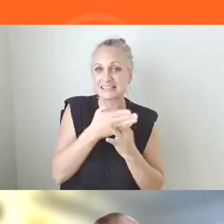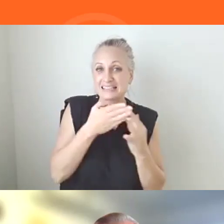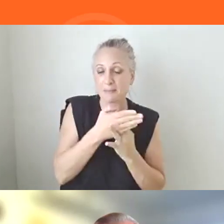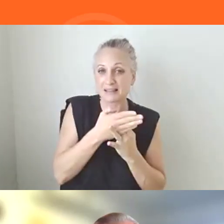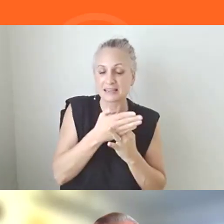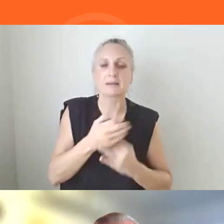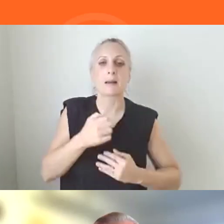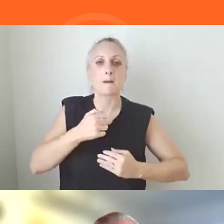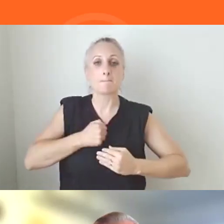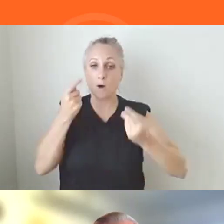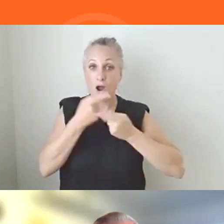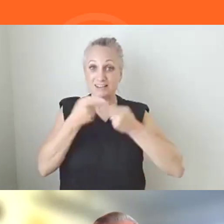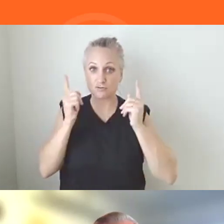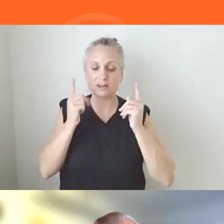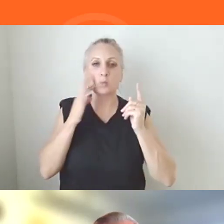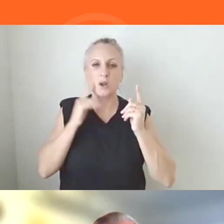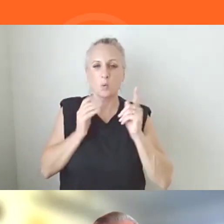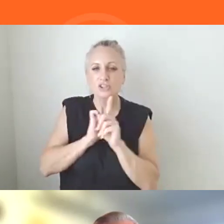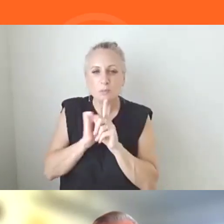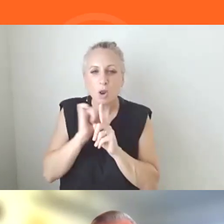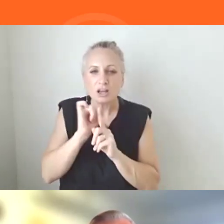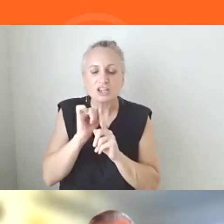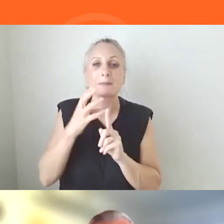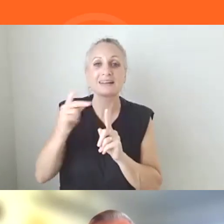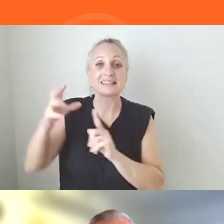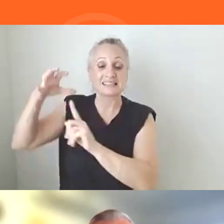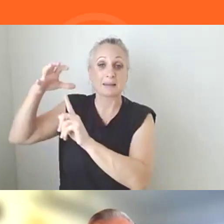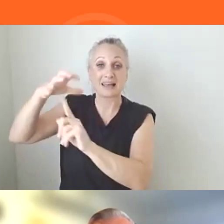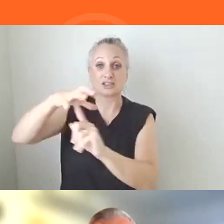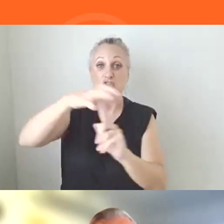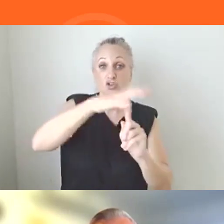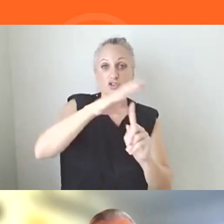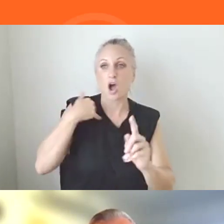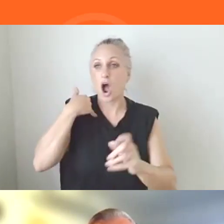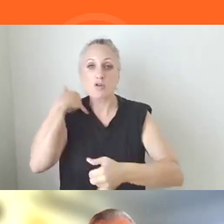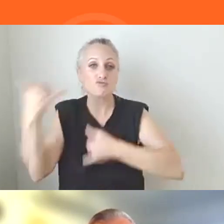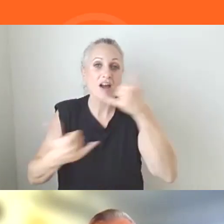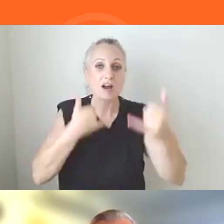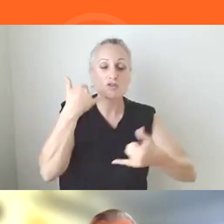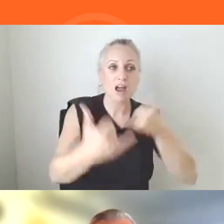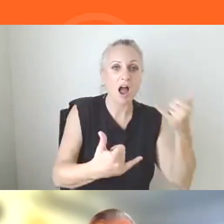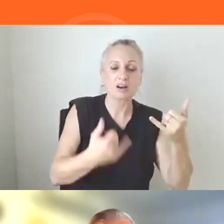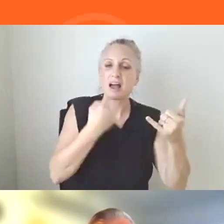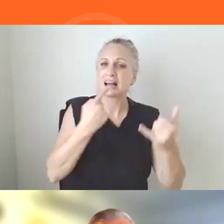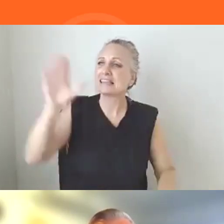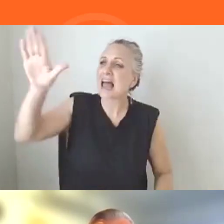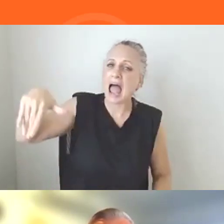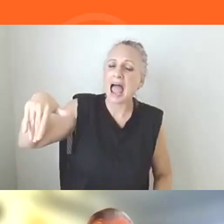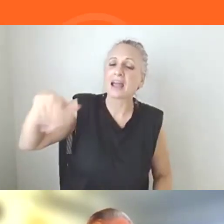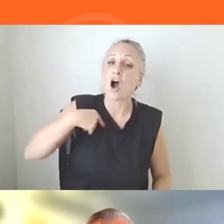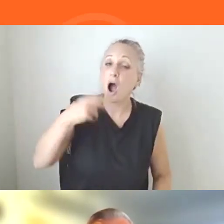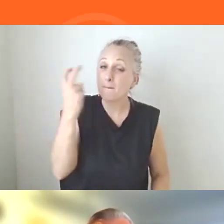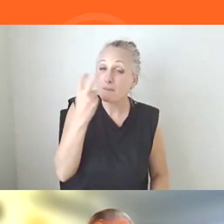I rang around a few institutes, IT training places. One of them in particular, I said I was blind and, can I